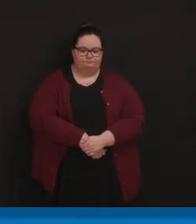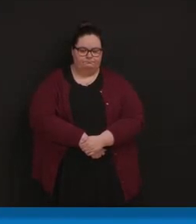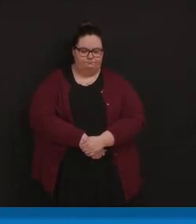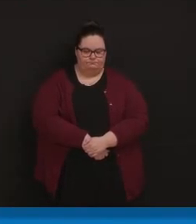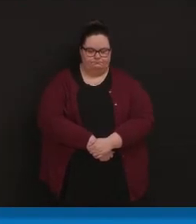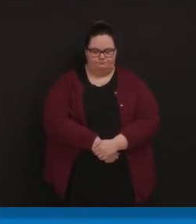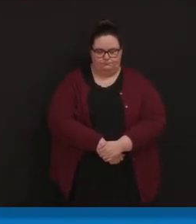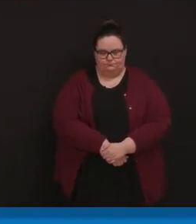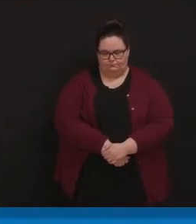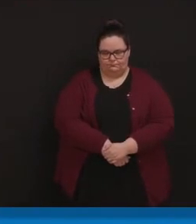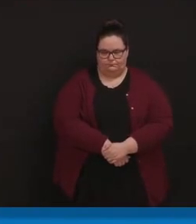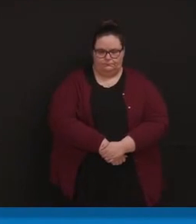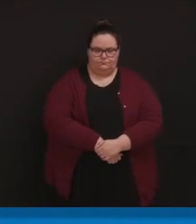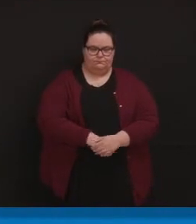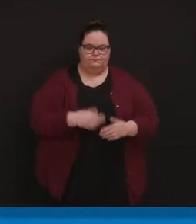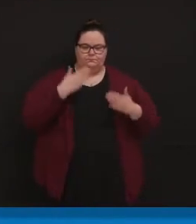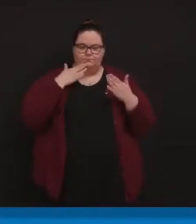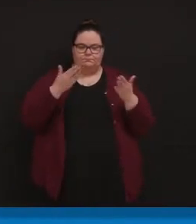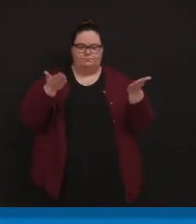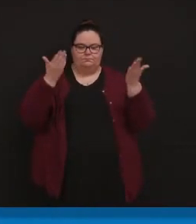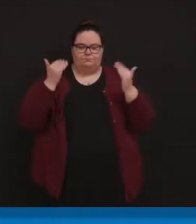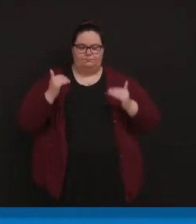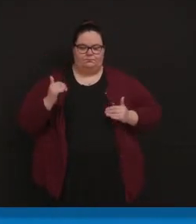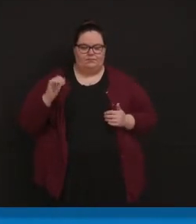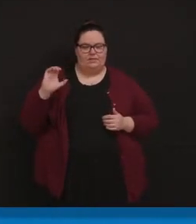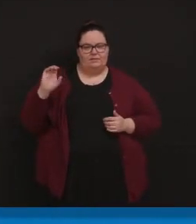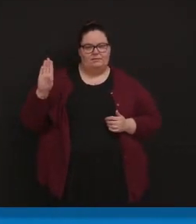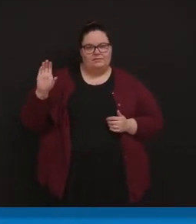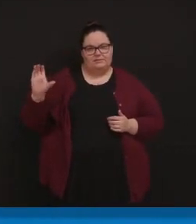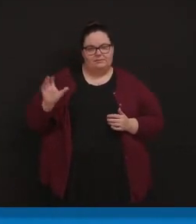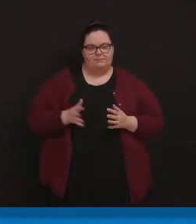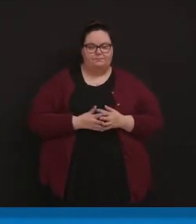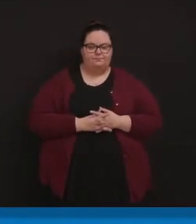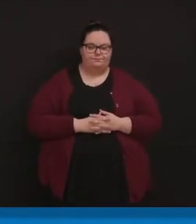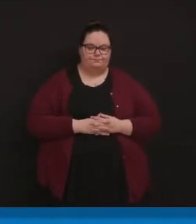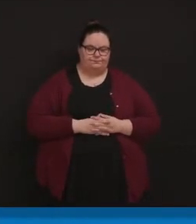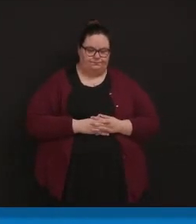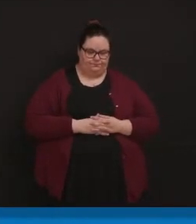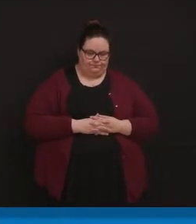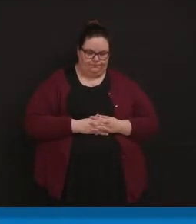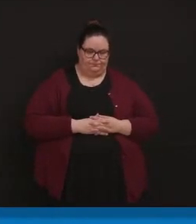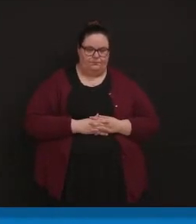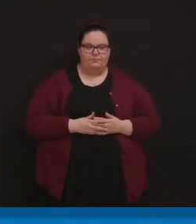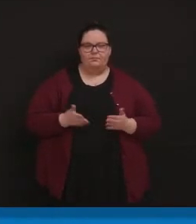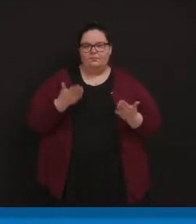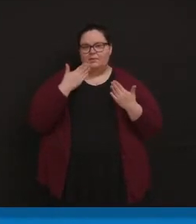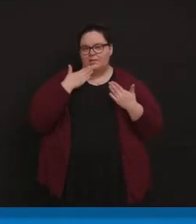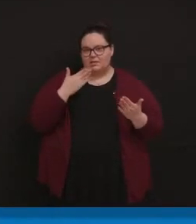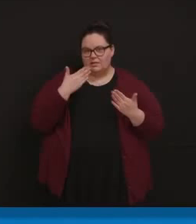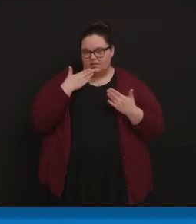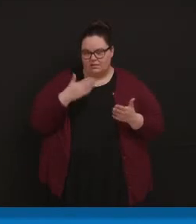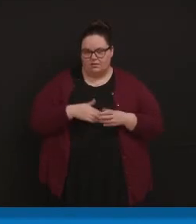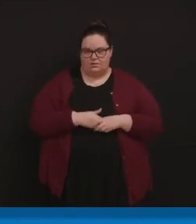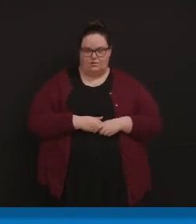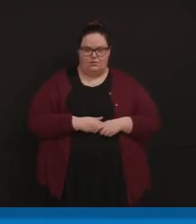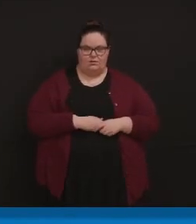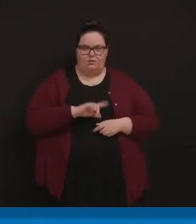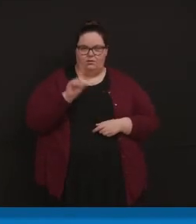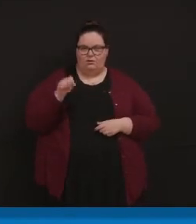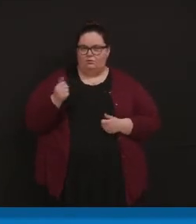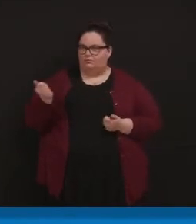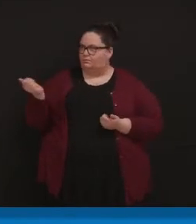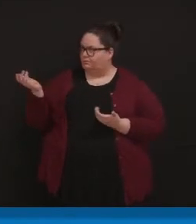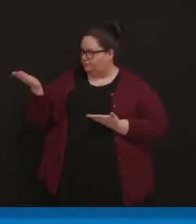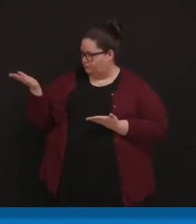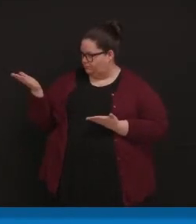health guidance. Merci, Monsieur le Ministre. Harry Forstill, CBC. This is for Dr.